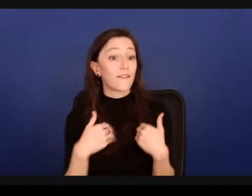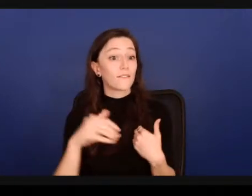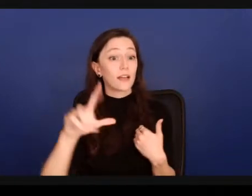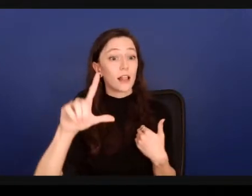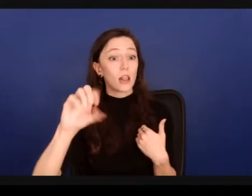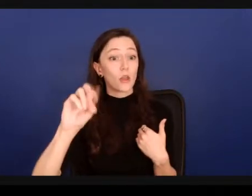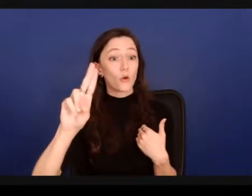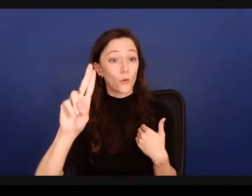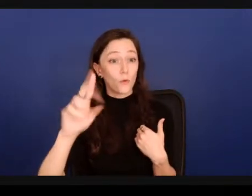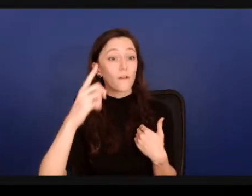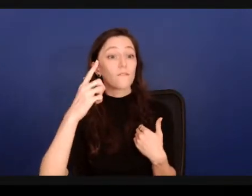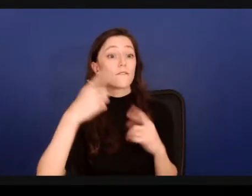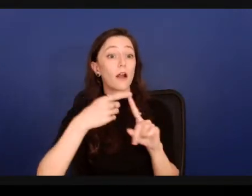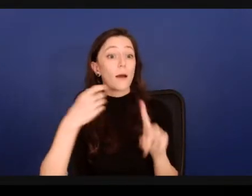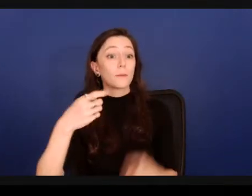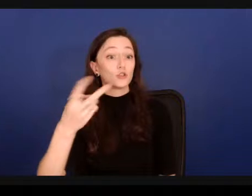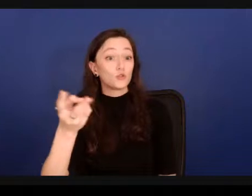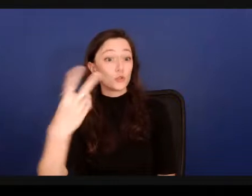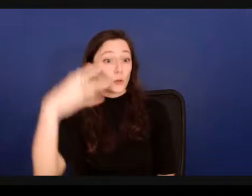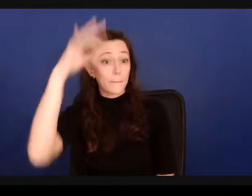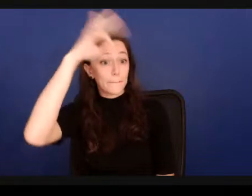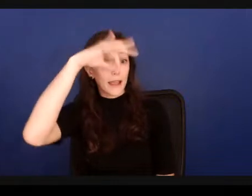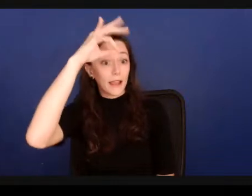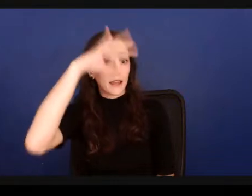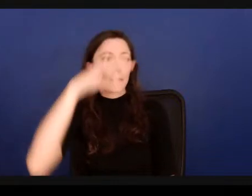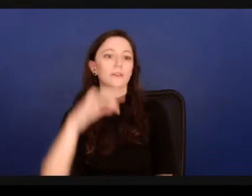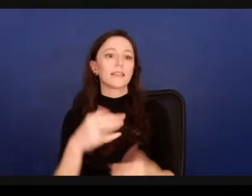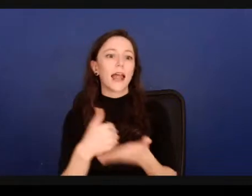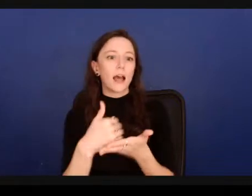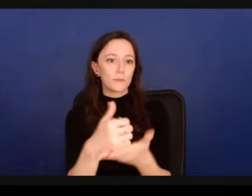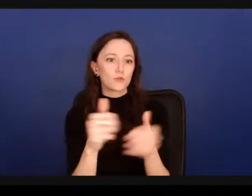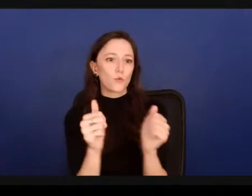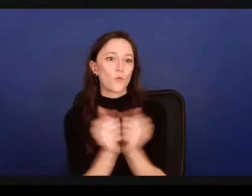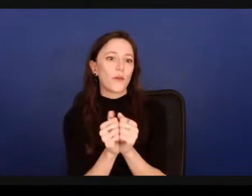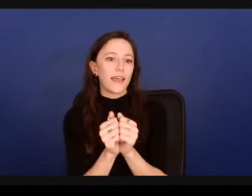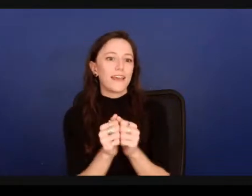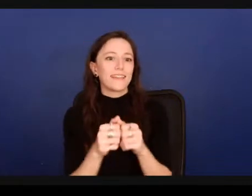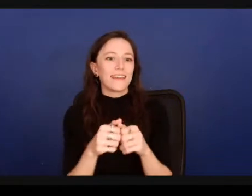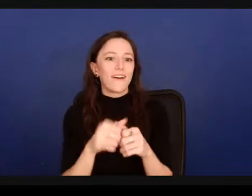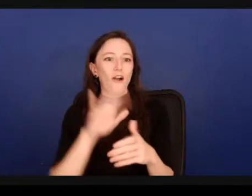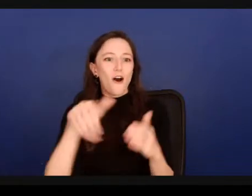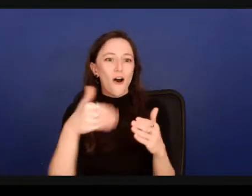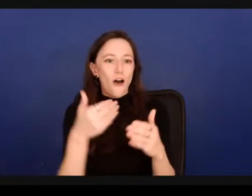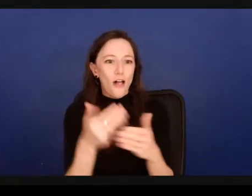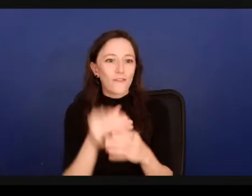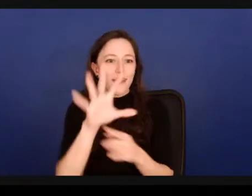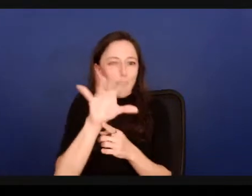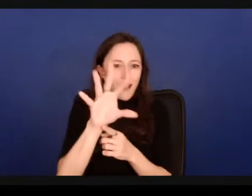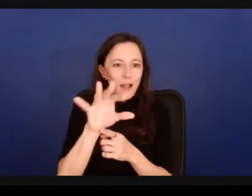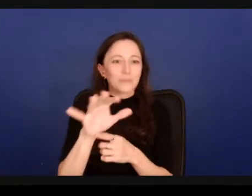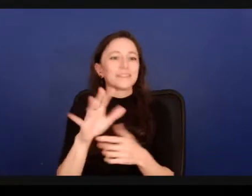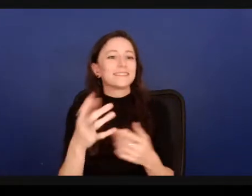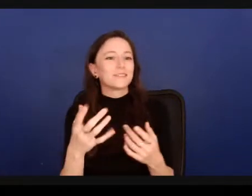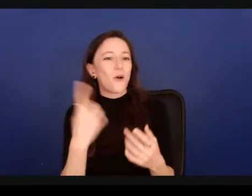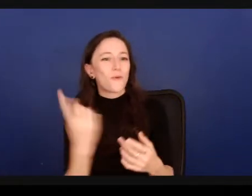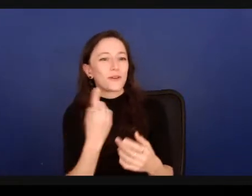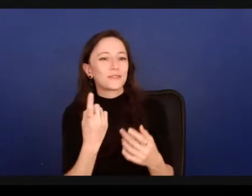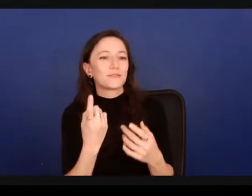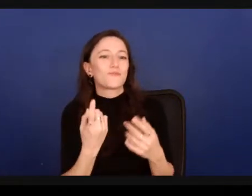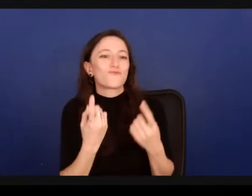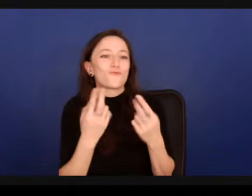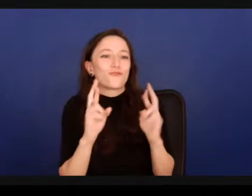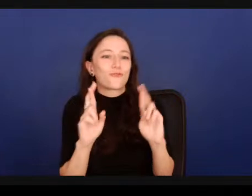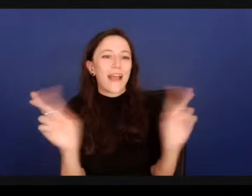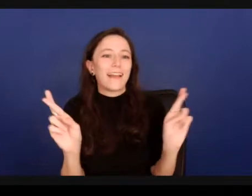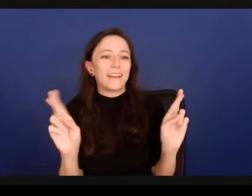end helping us with production and ready to jump in case Phil disconnects at any given time to the Hawaiian internet gods. All